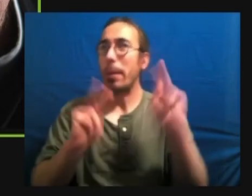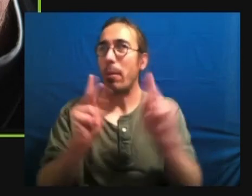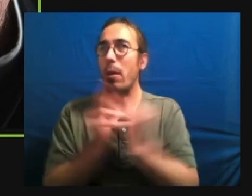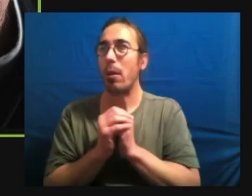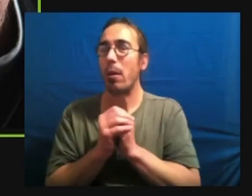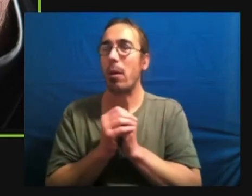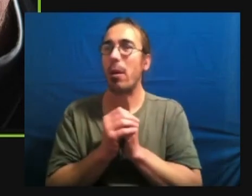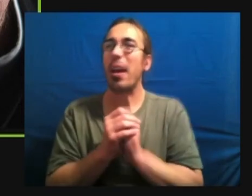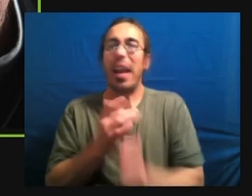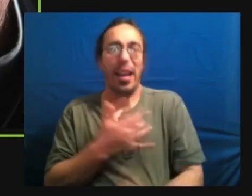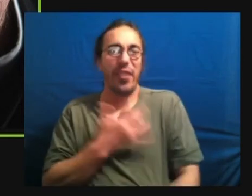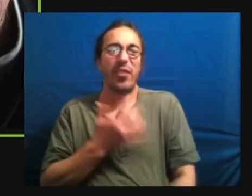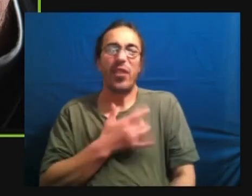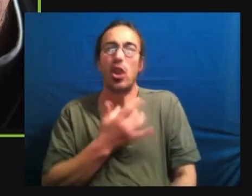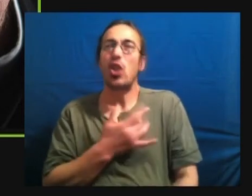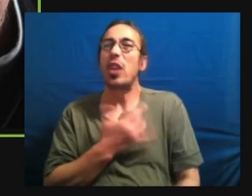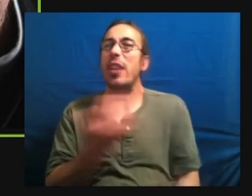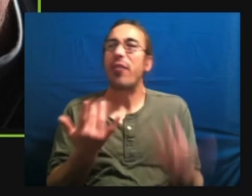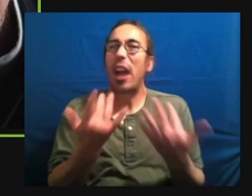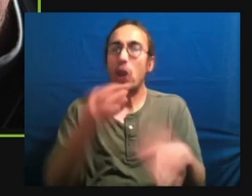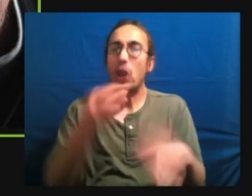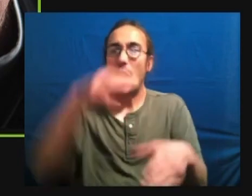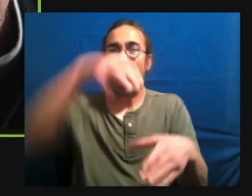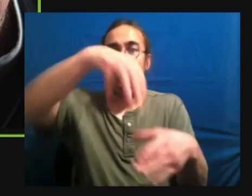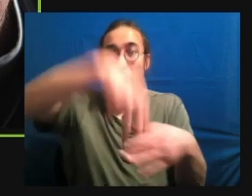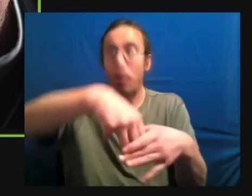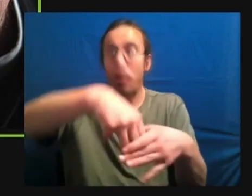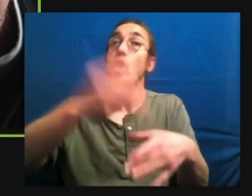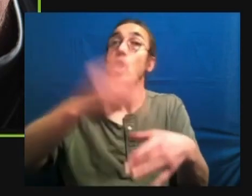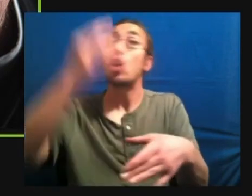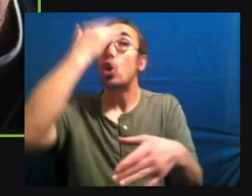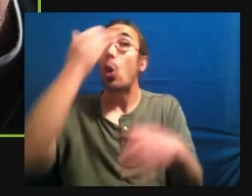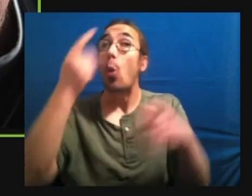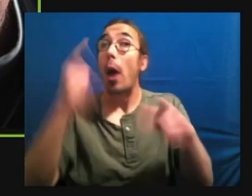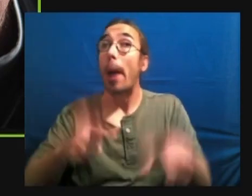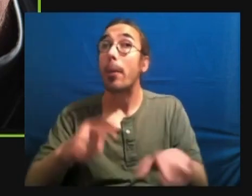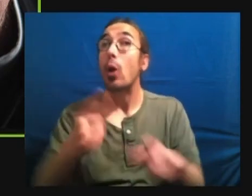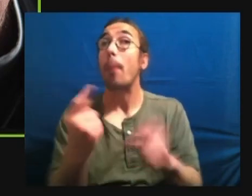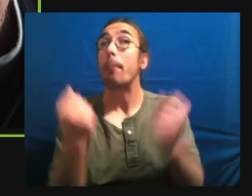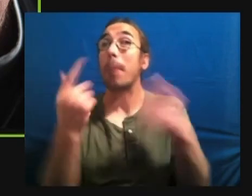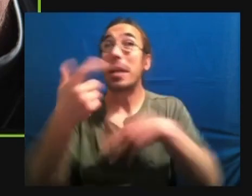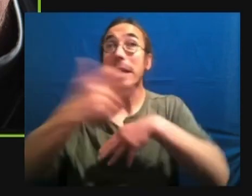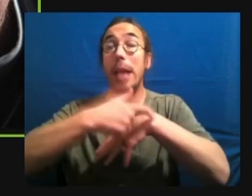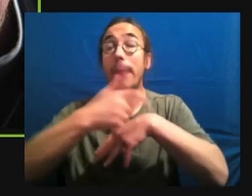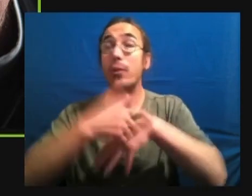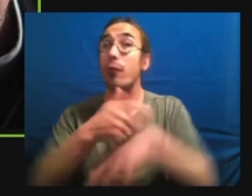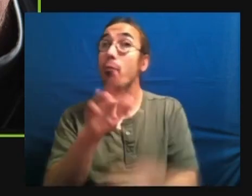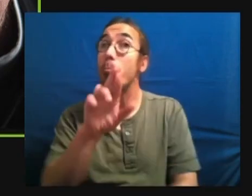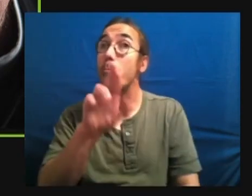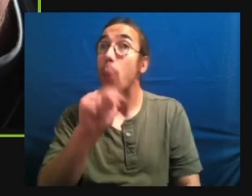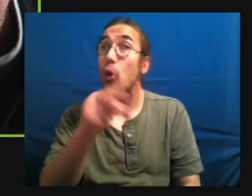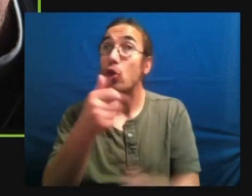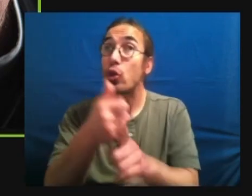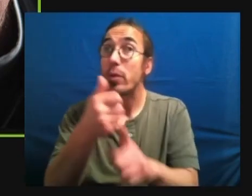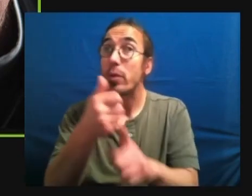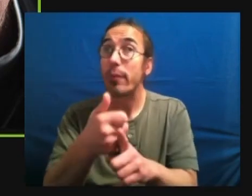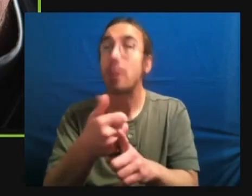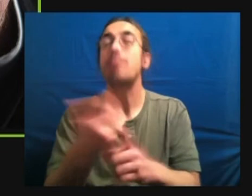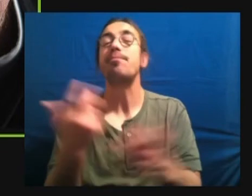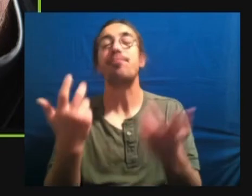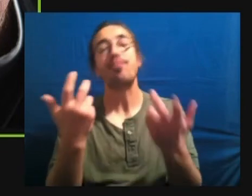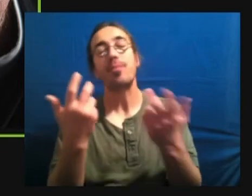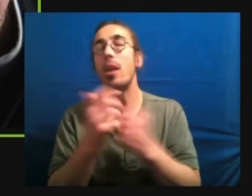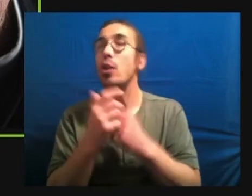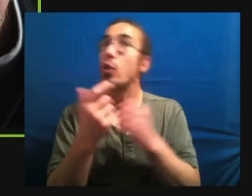fire because you know what's going to happen because you've done it 1,000 times and you have been hurt.